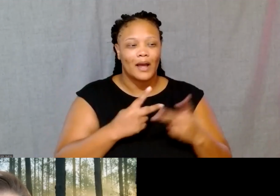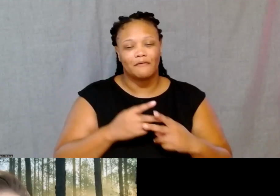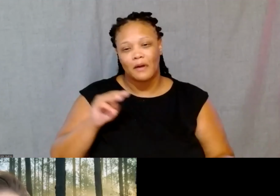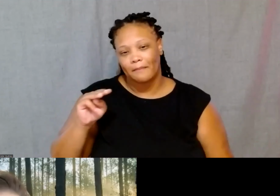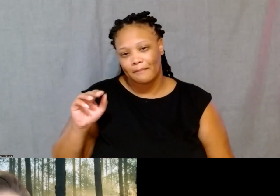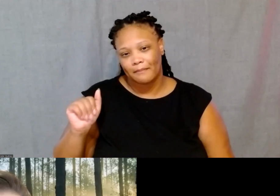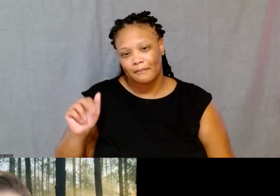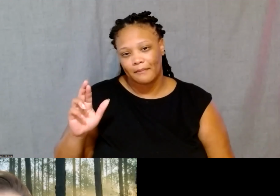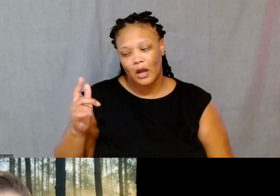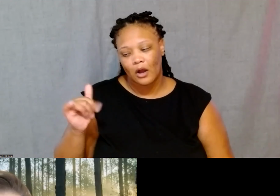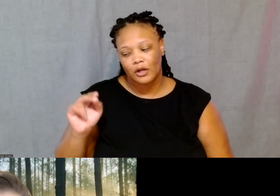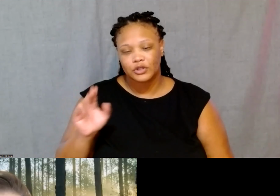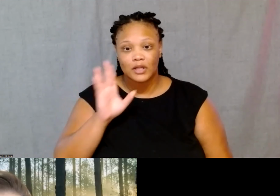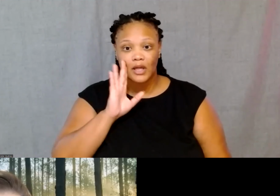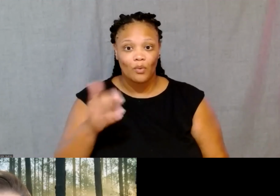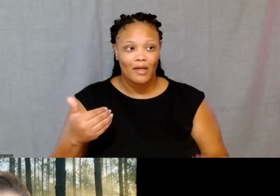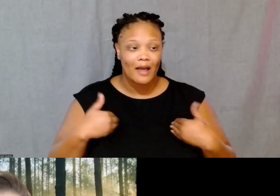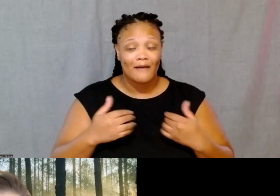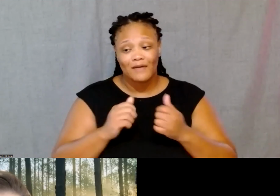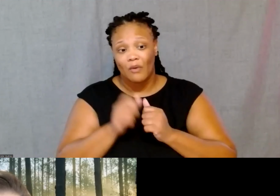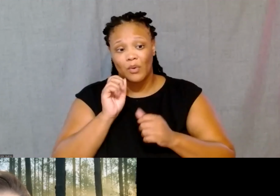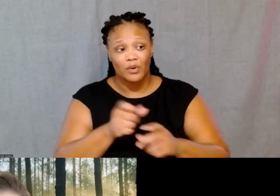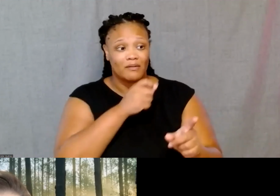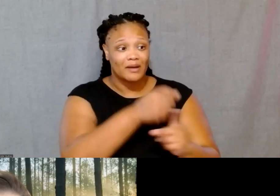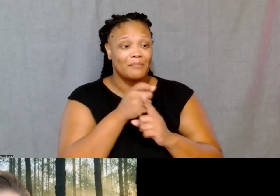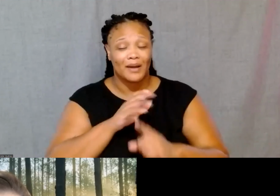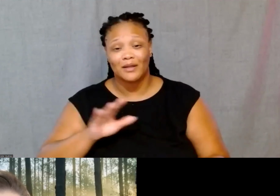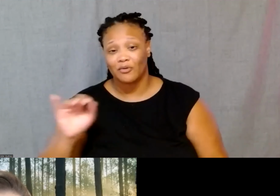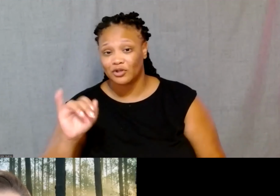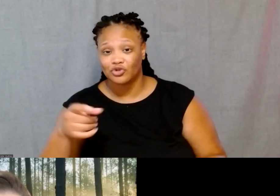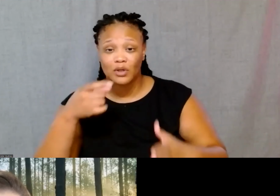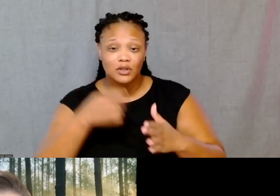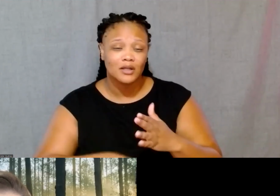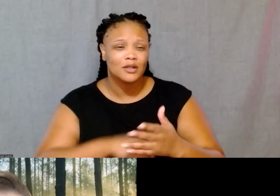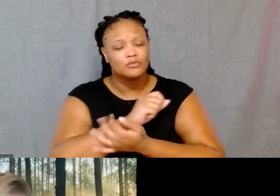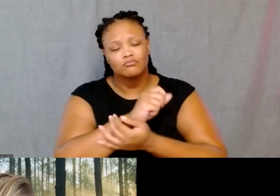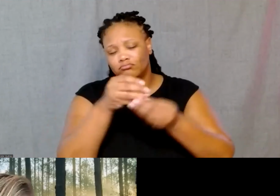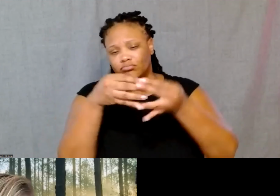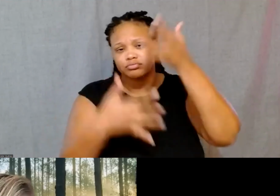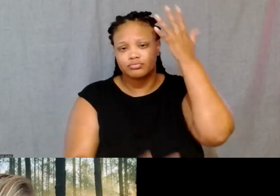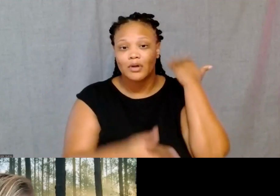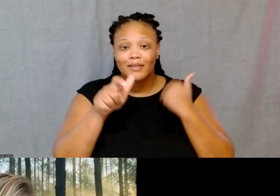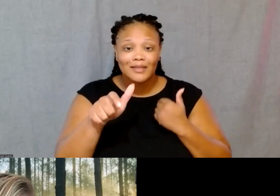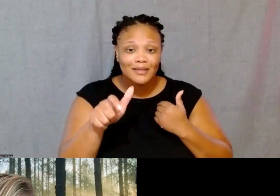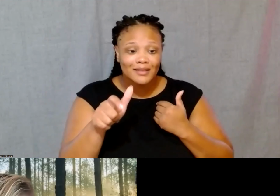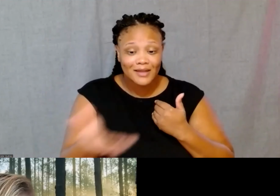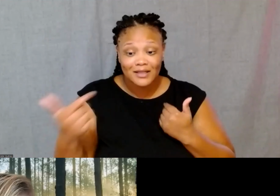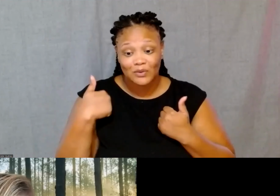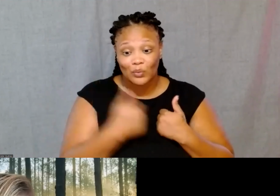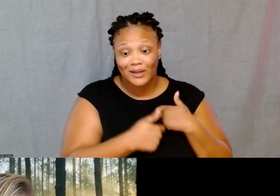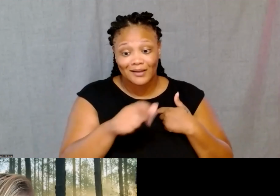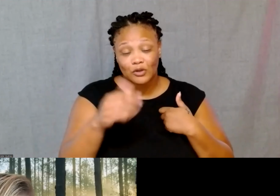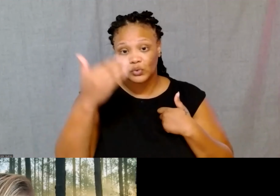how it's going to impact their insurance costs. Like, there are a bunch of different things that we would need to know in order to